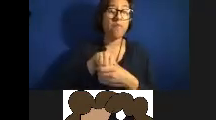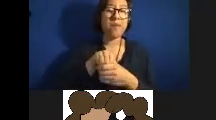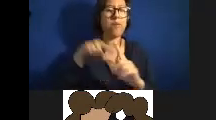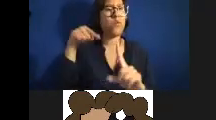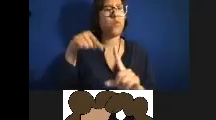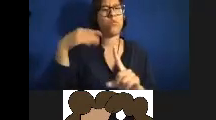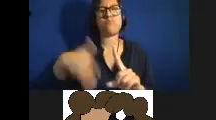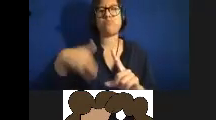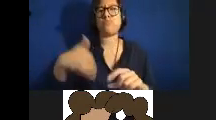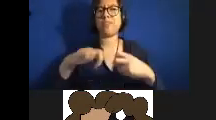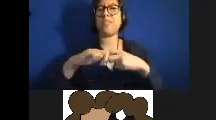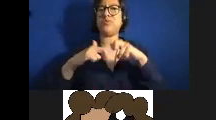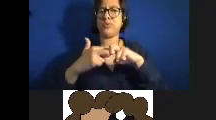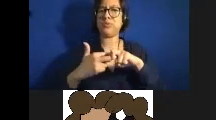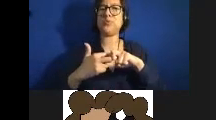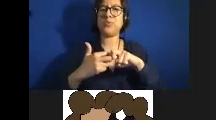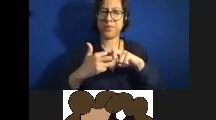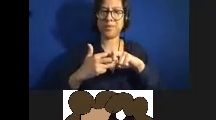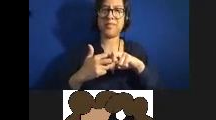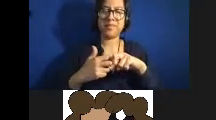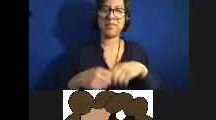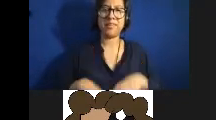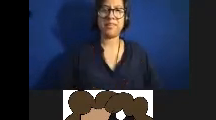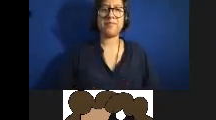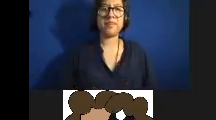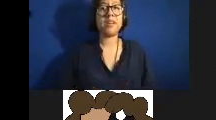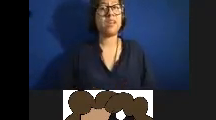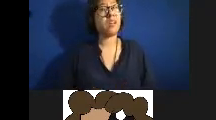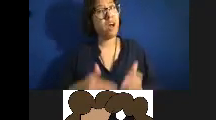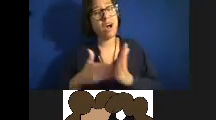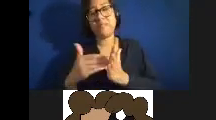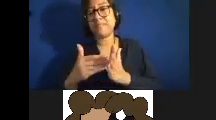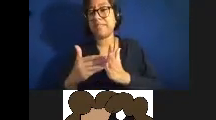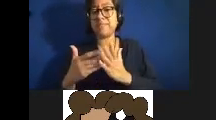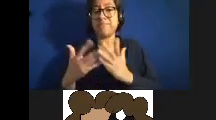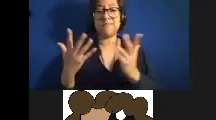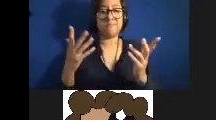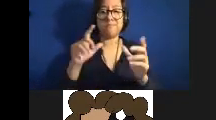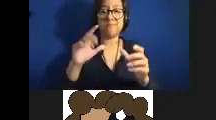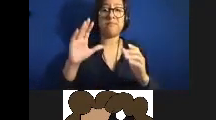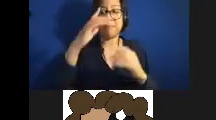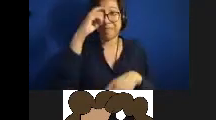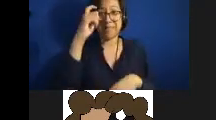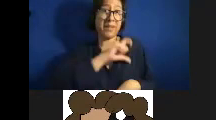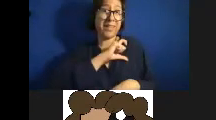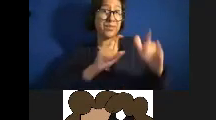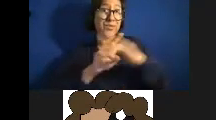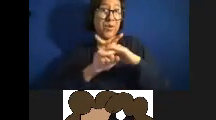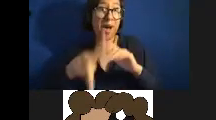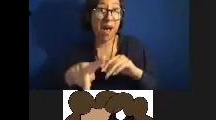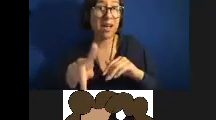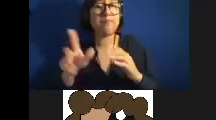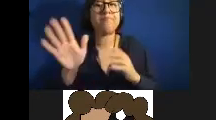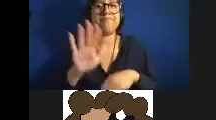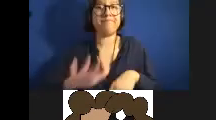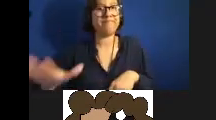And oftentimes it is the reason why people have become violent in many instances,